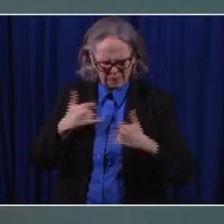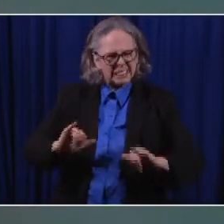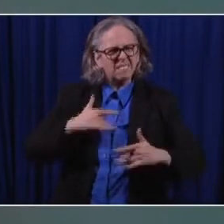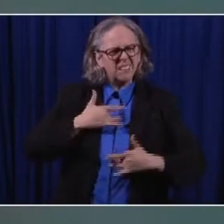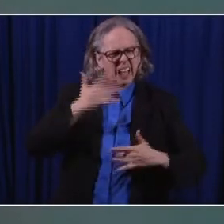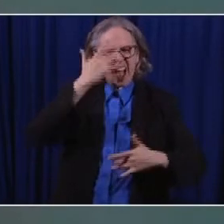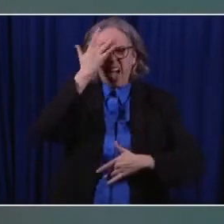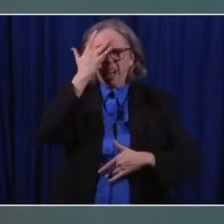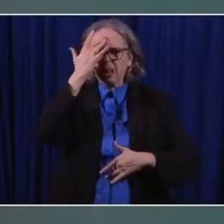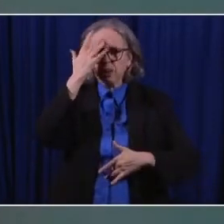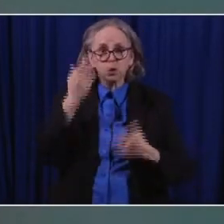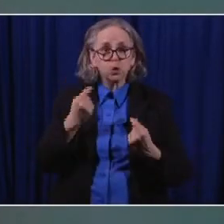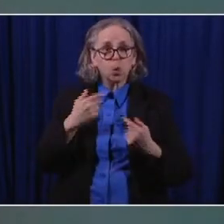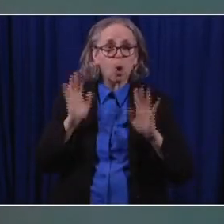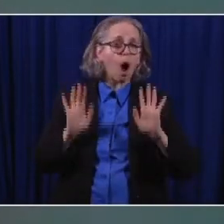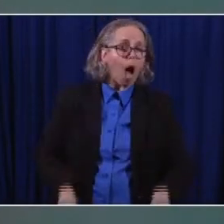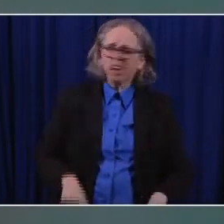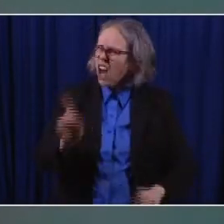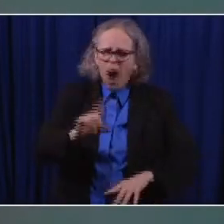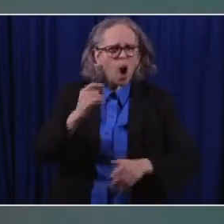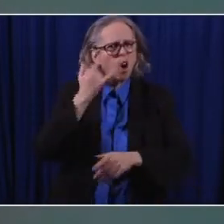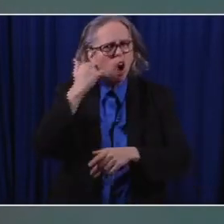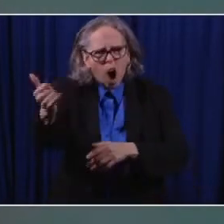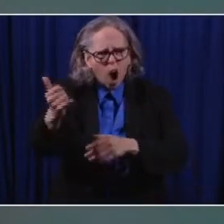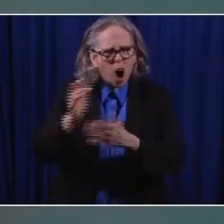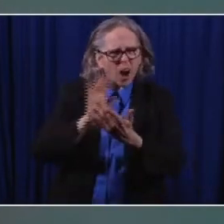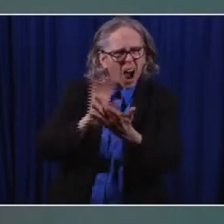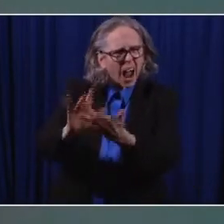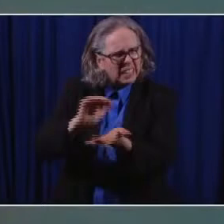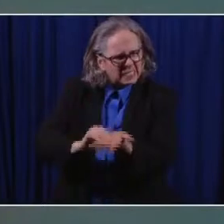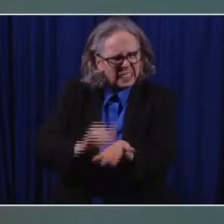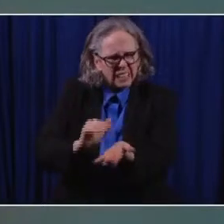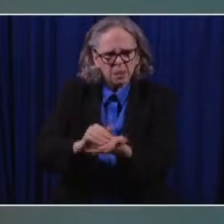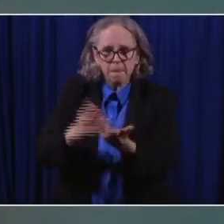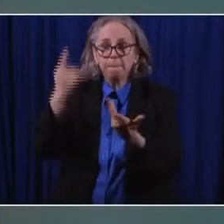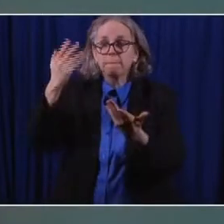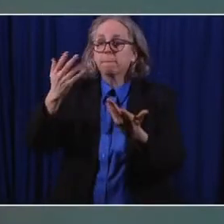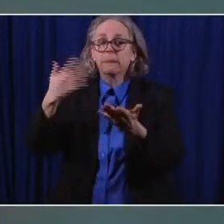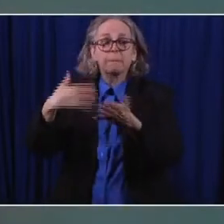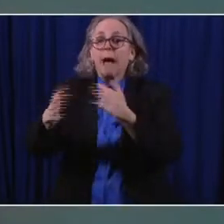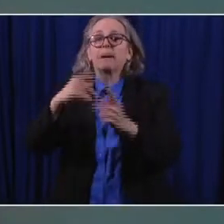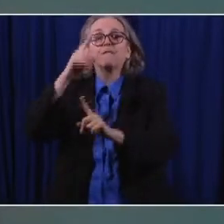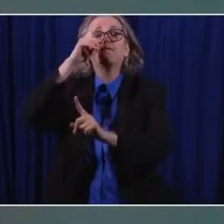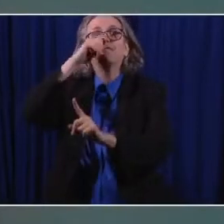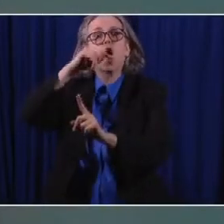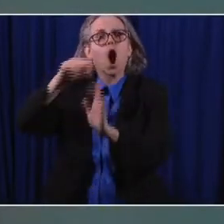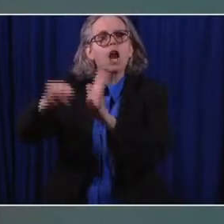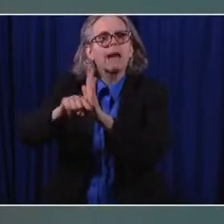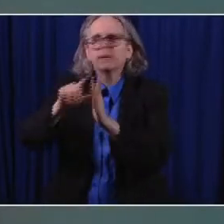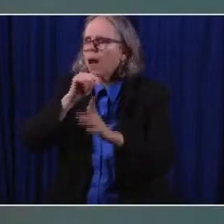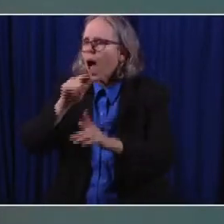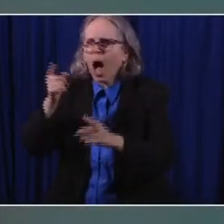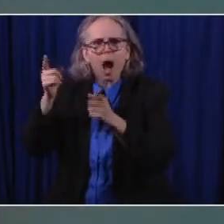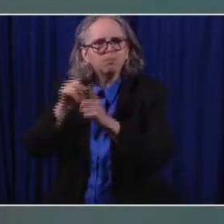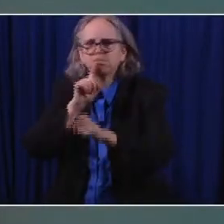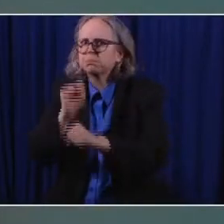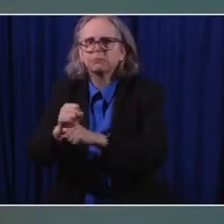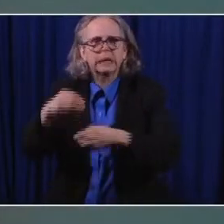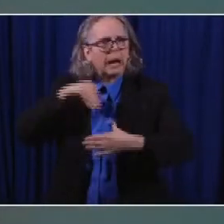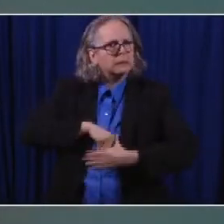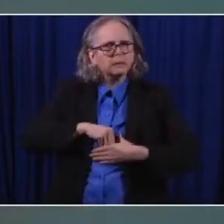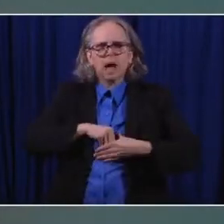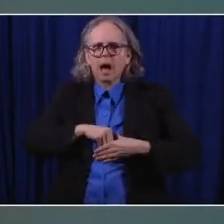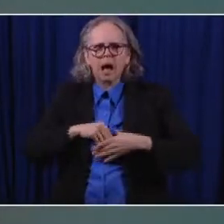worse. Remember, the test could be a false negative. Maybe it wasn't the best sample. Maybe it was too early in your disease course that